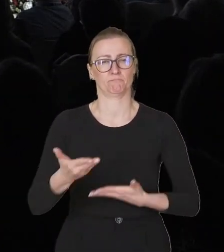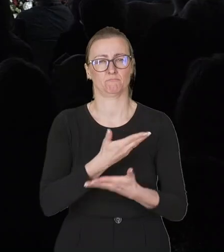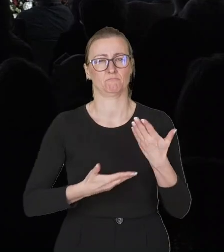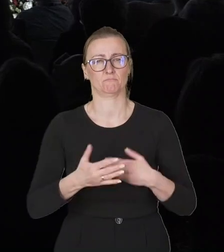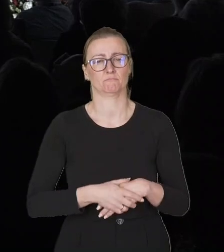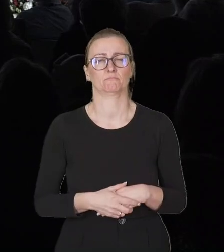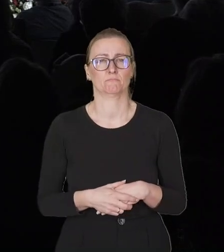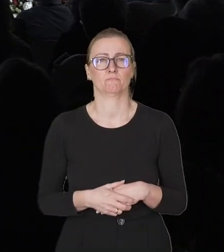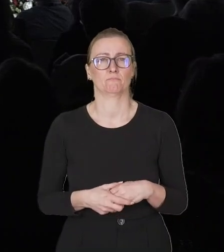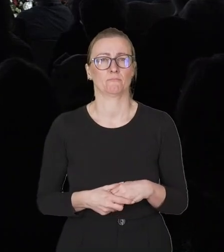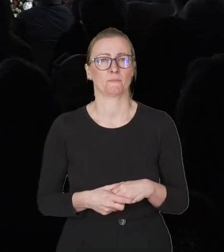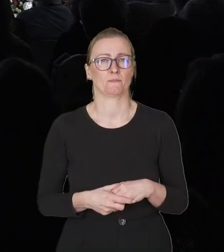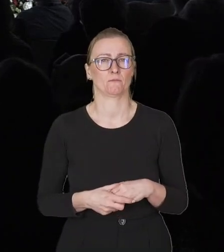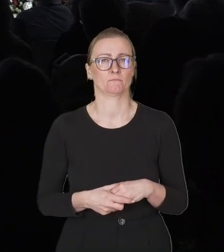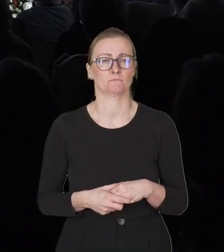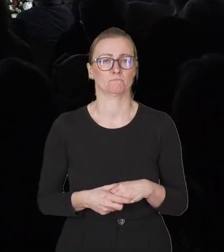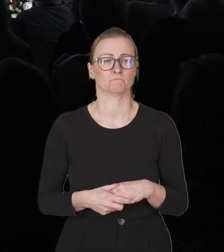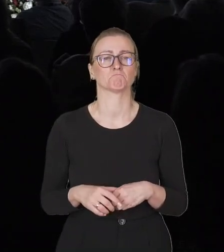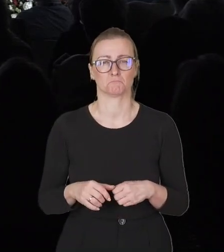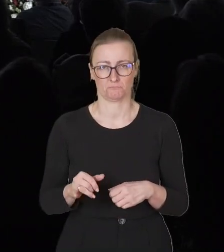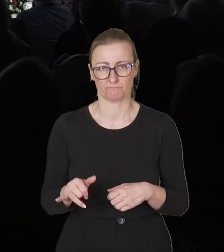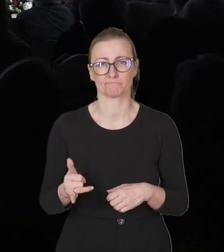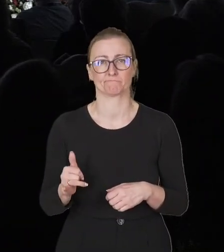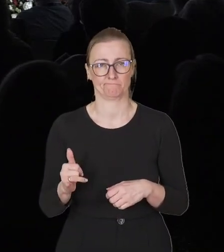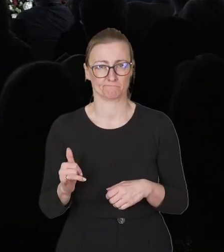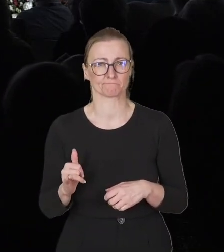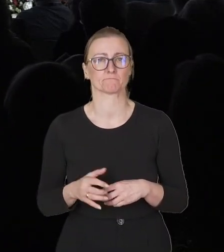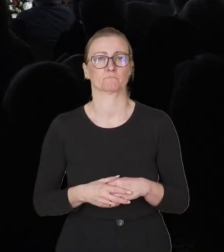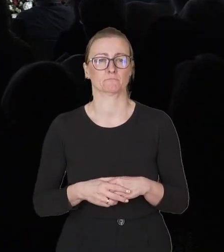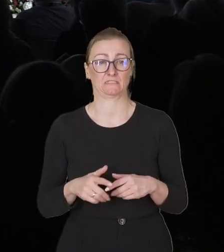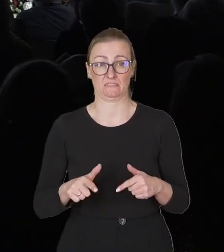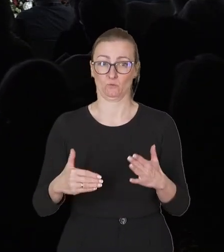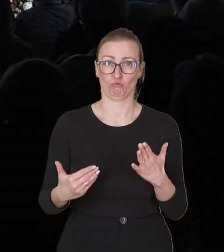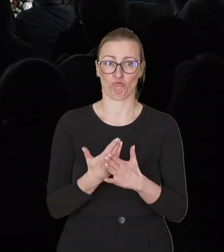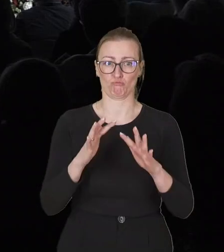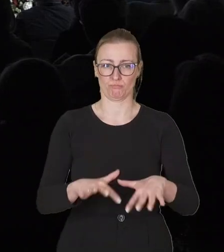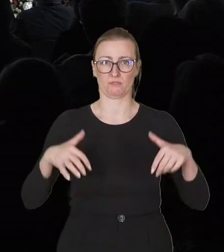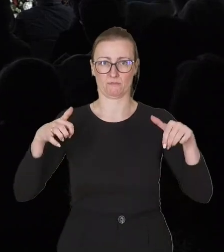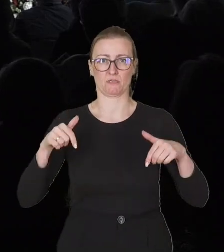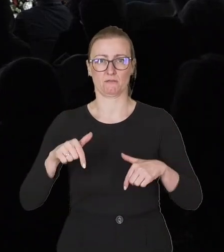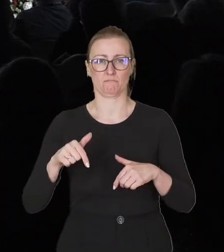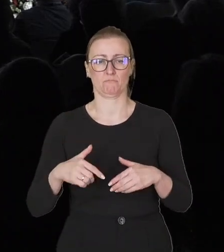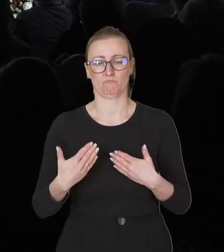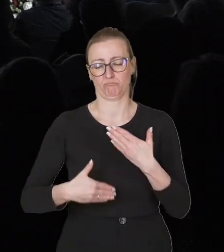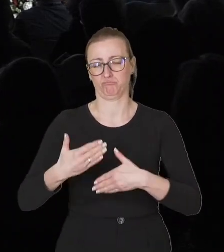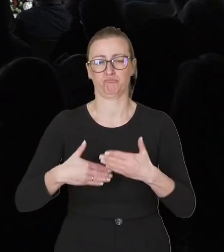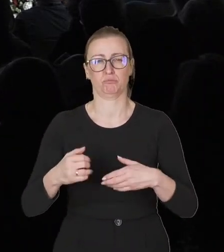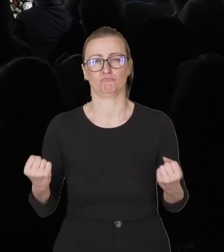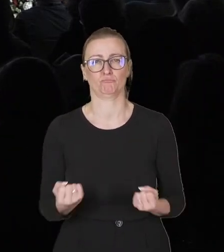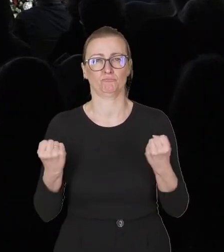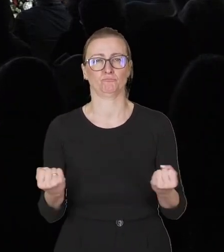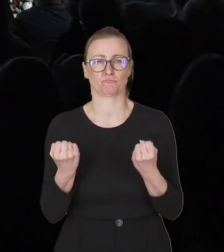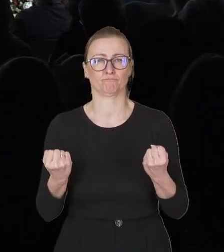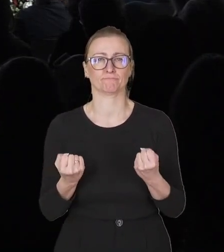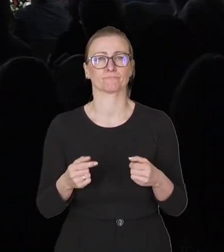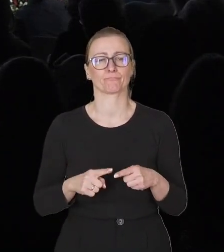and months of a new commission, of the new parliament. We are still in a kind of an initial phase, if you like. So I